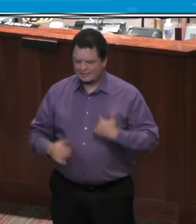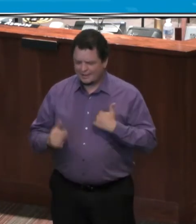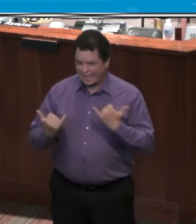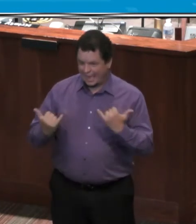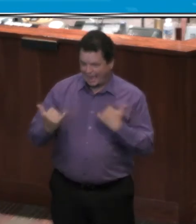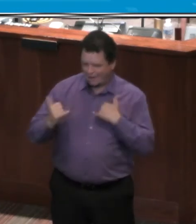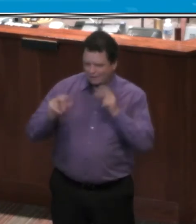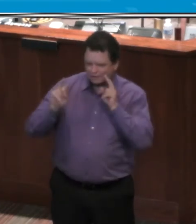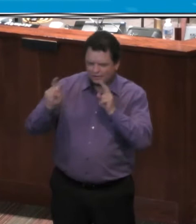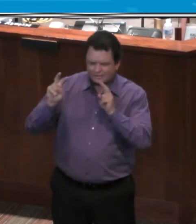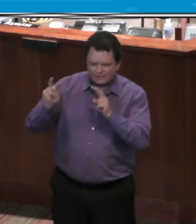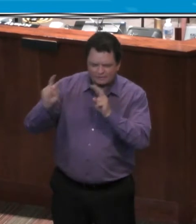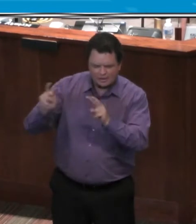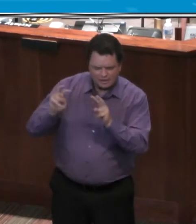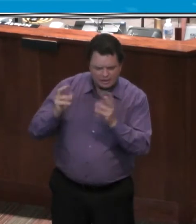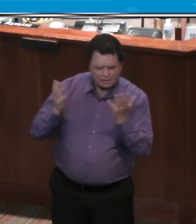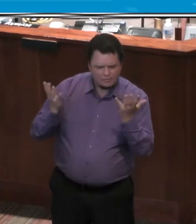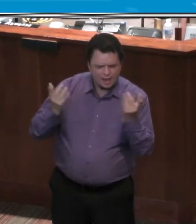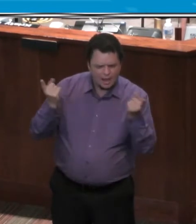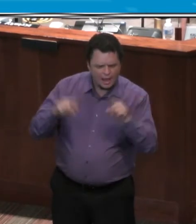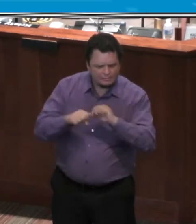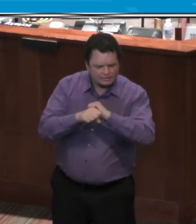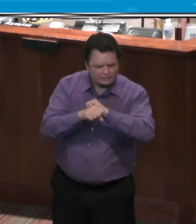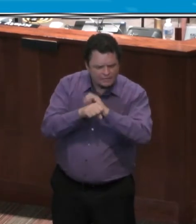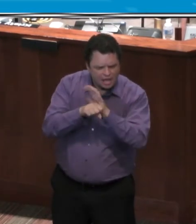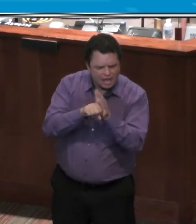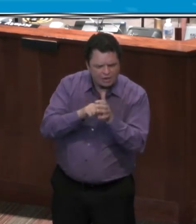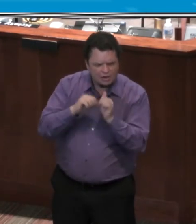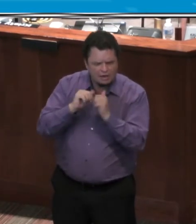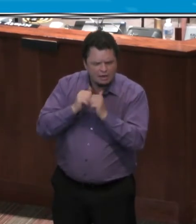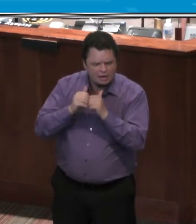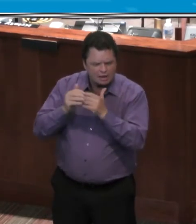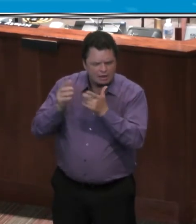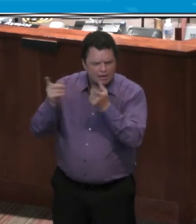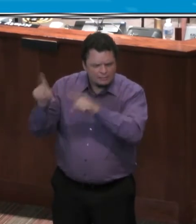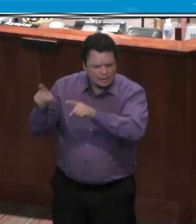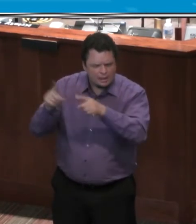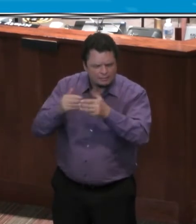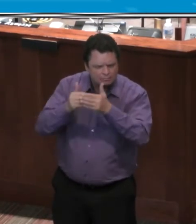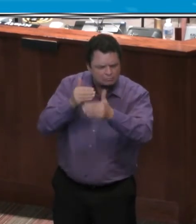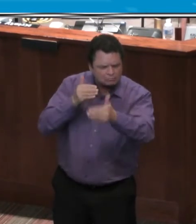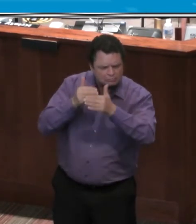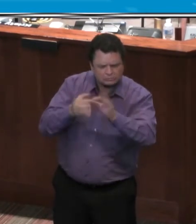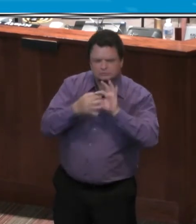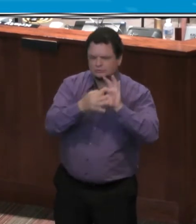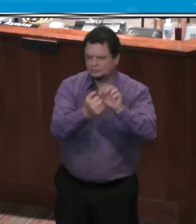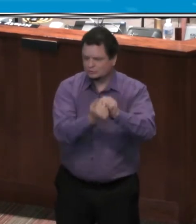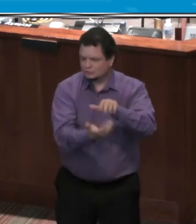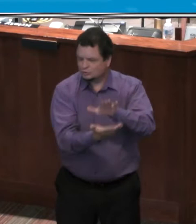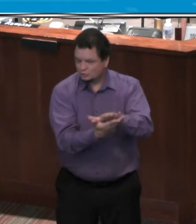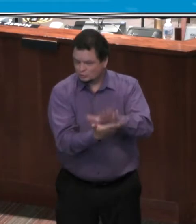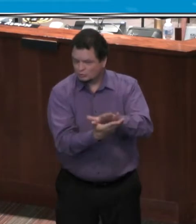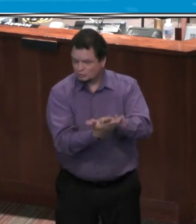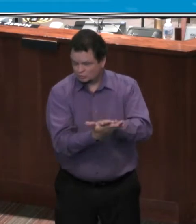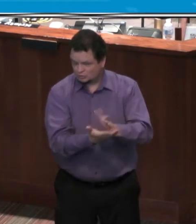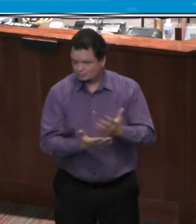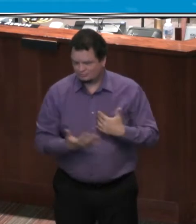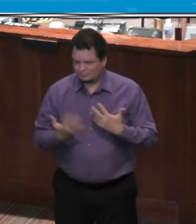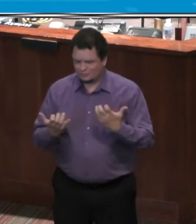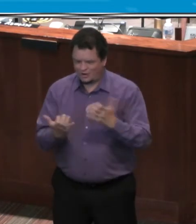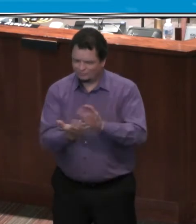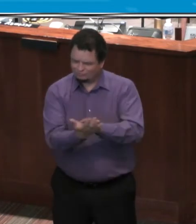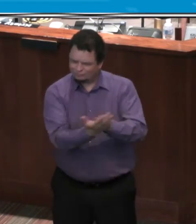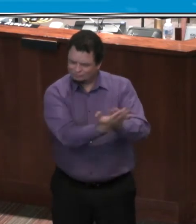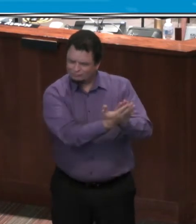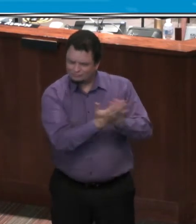a little more about those school plans. But huge kudos, and I do feel like I am safely sending a